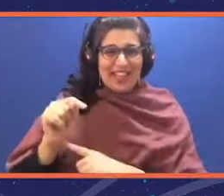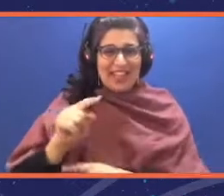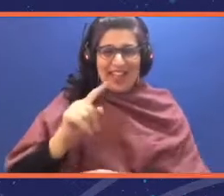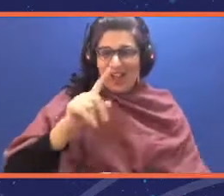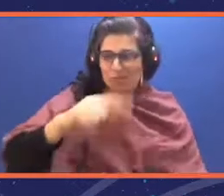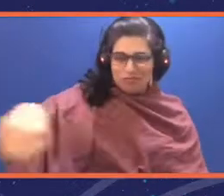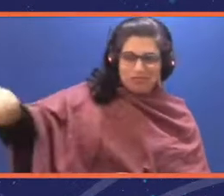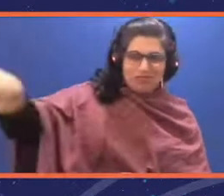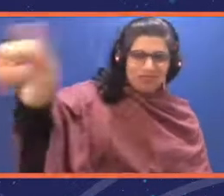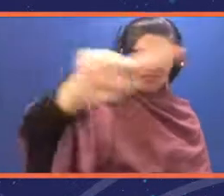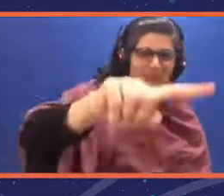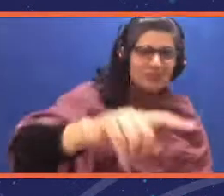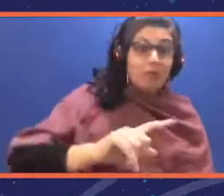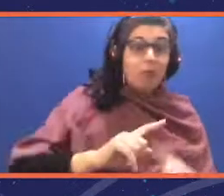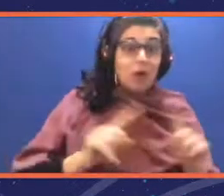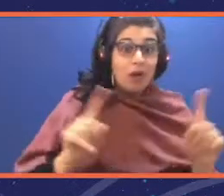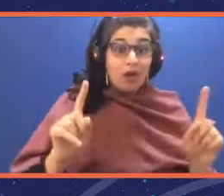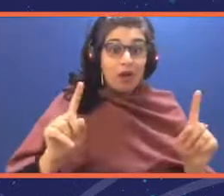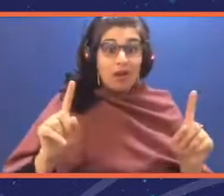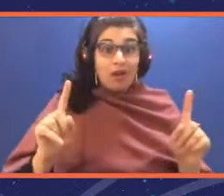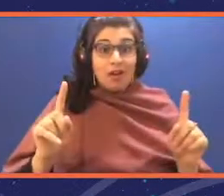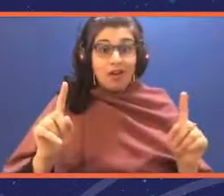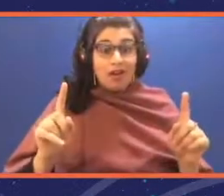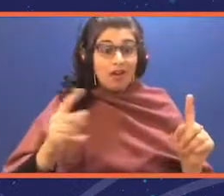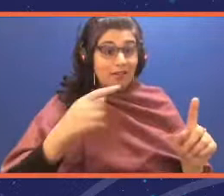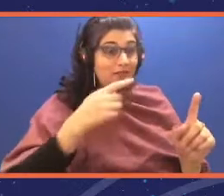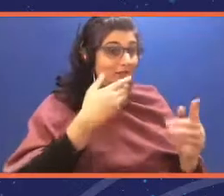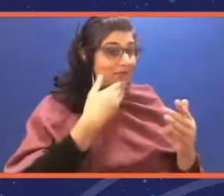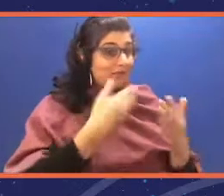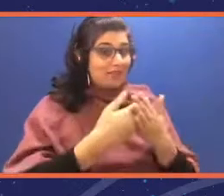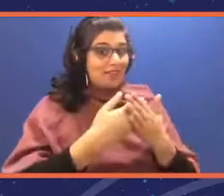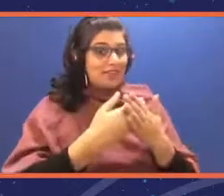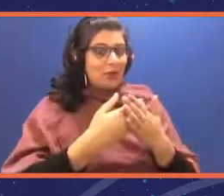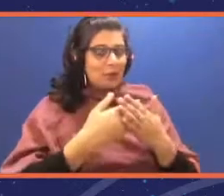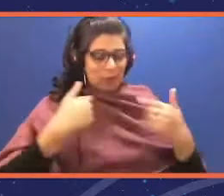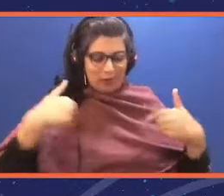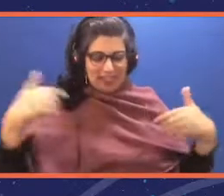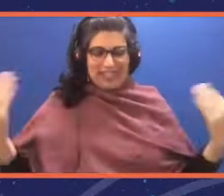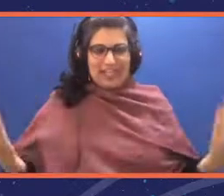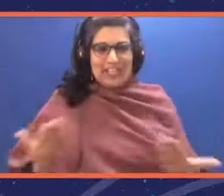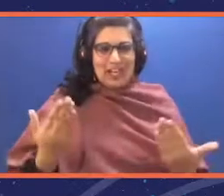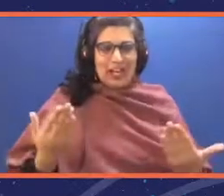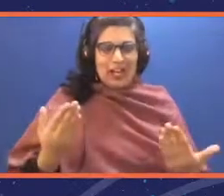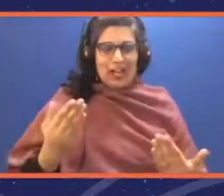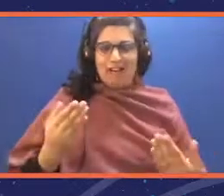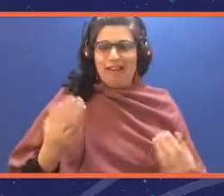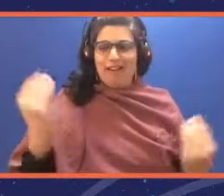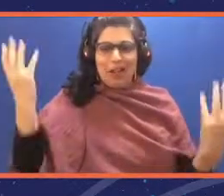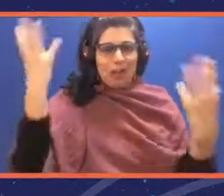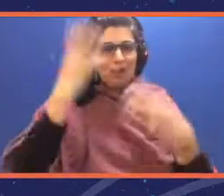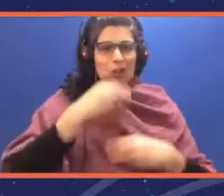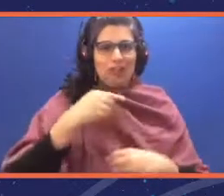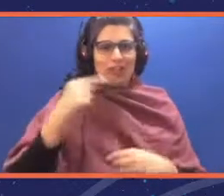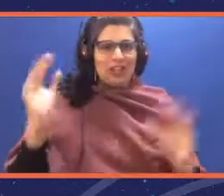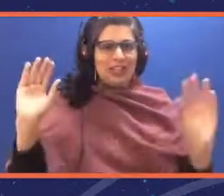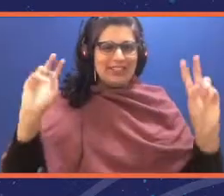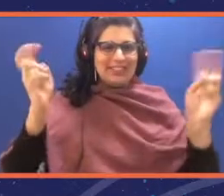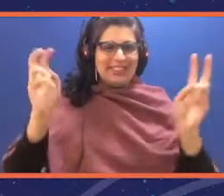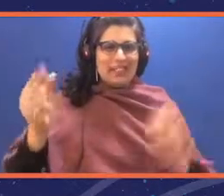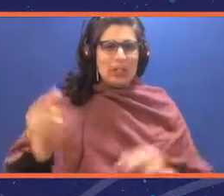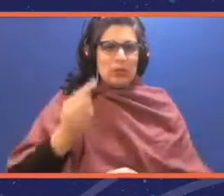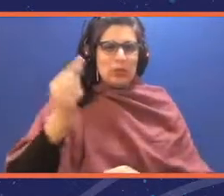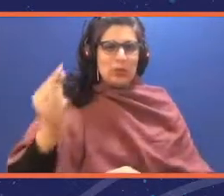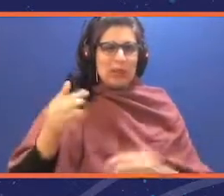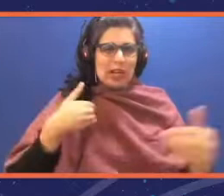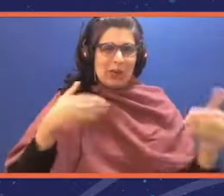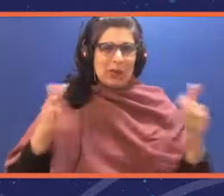things. But the good part is we get to be in this lovely virtual green room with the artists here, which lucky us, right? So